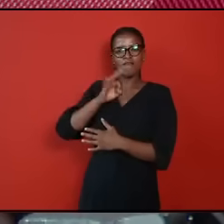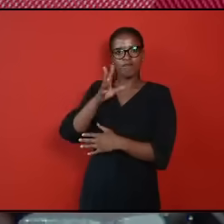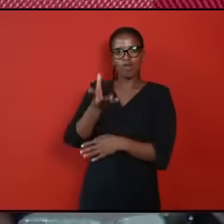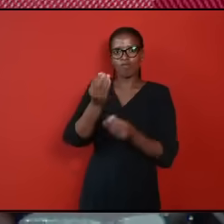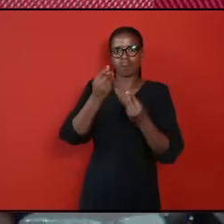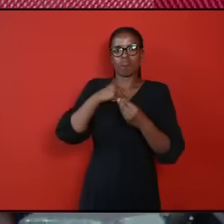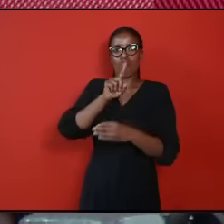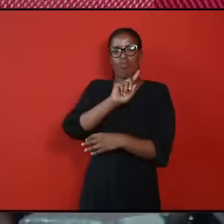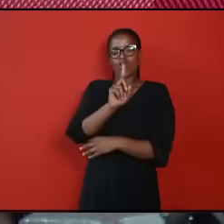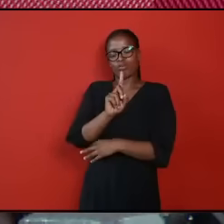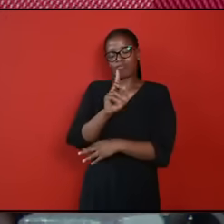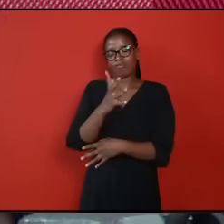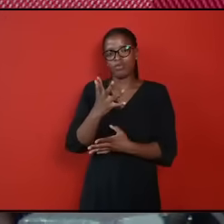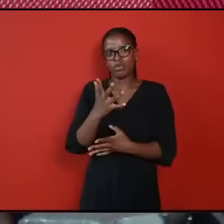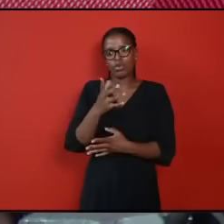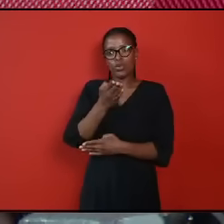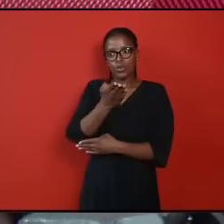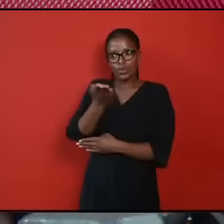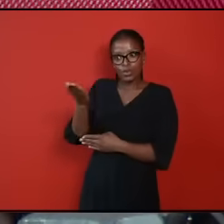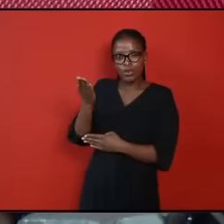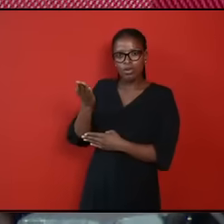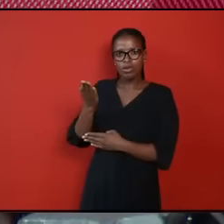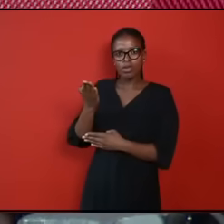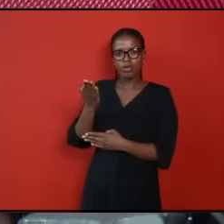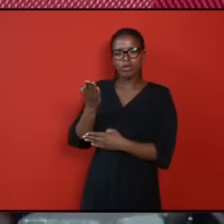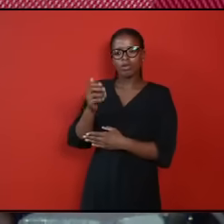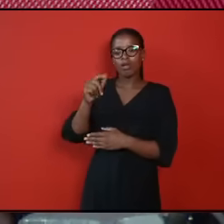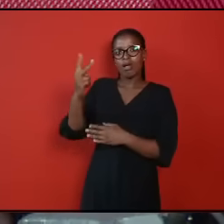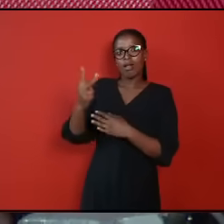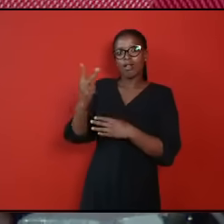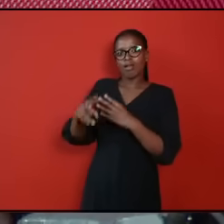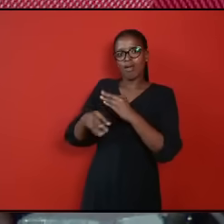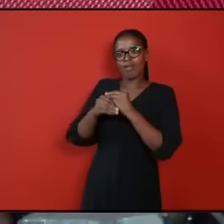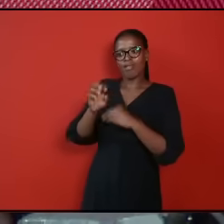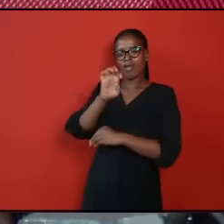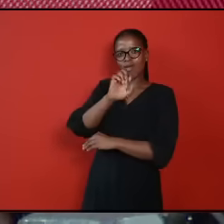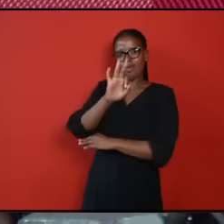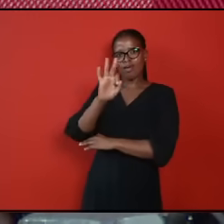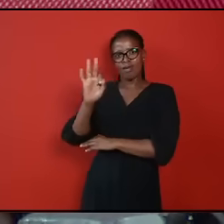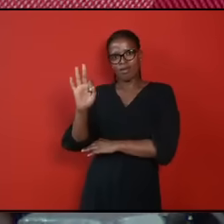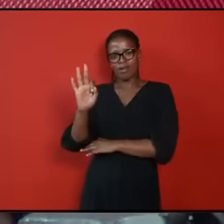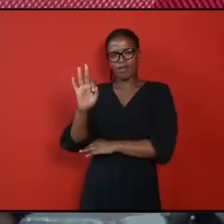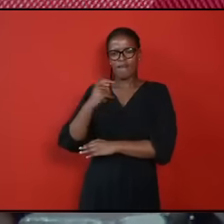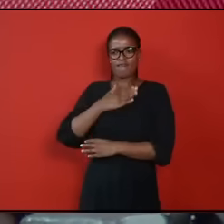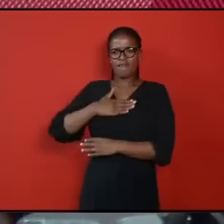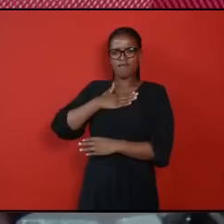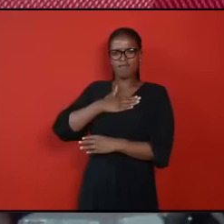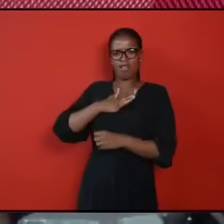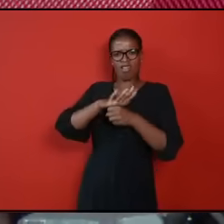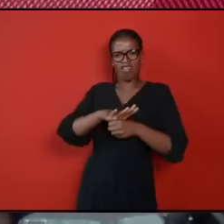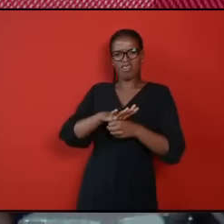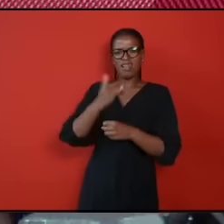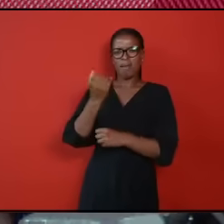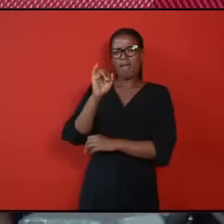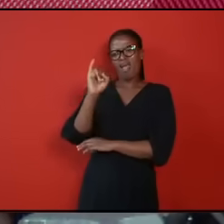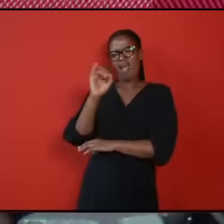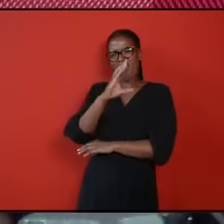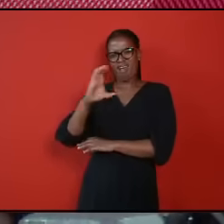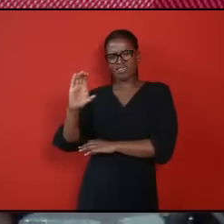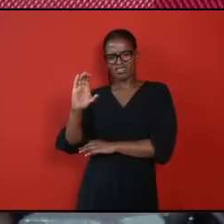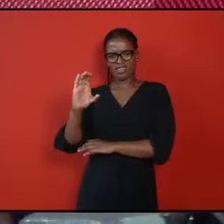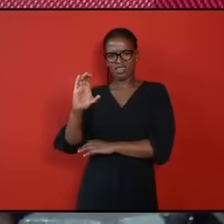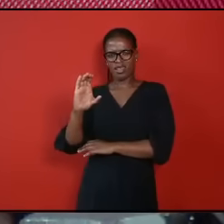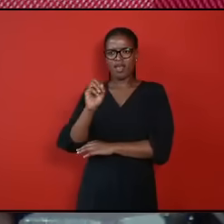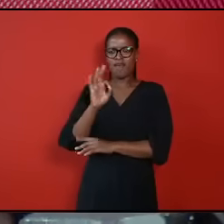you, do you and the EFF feel disrespected by the IEC,